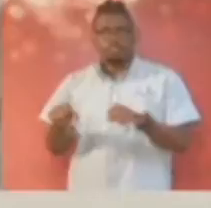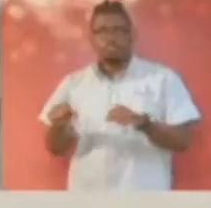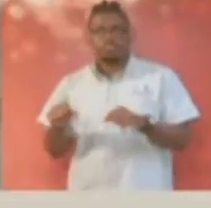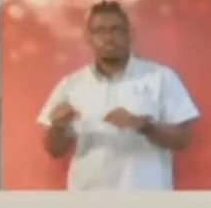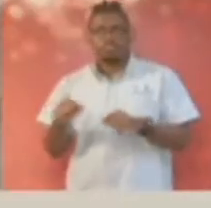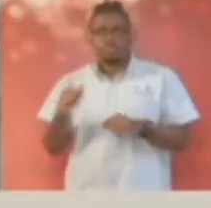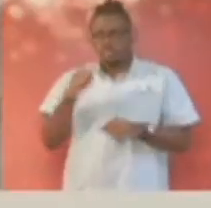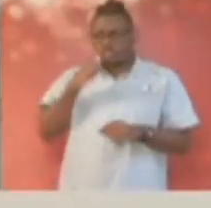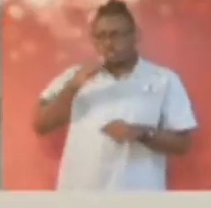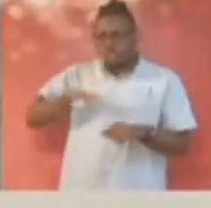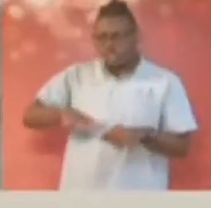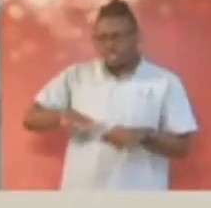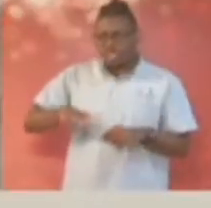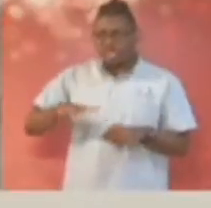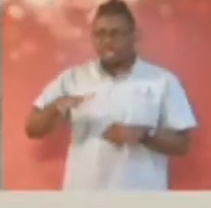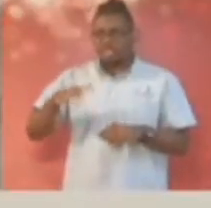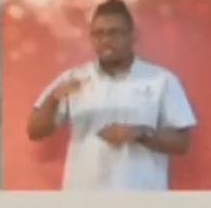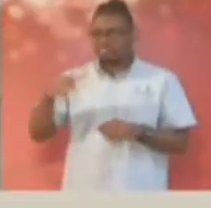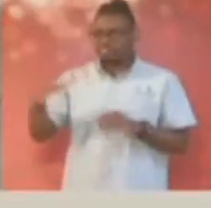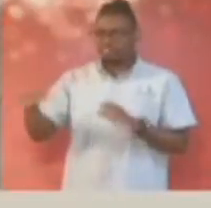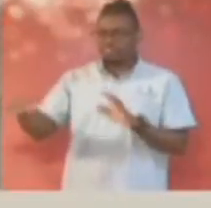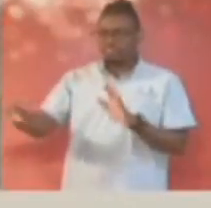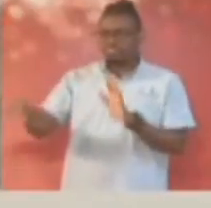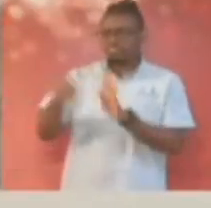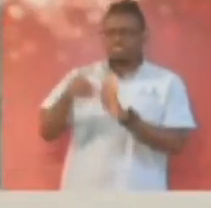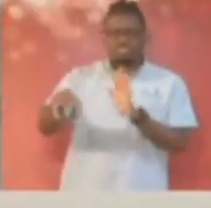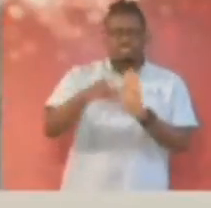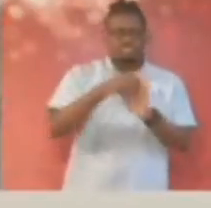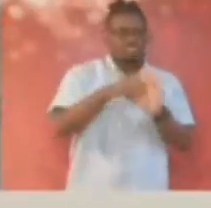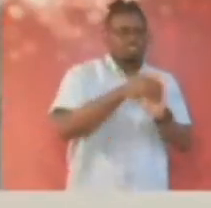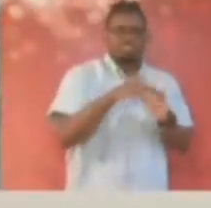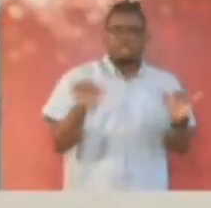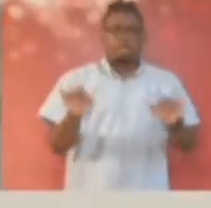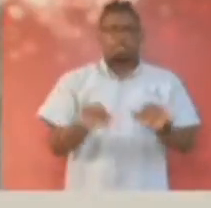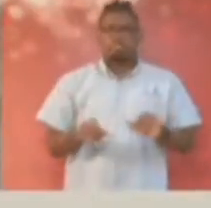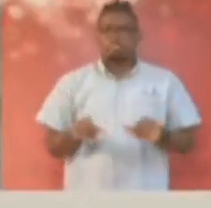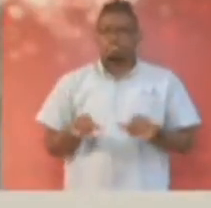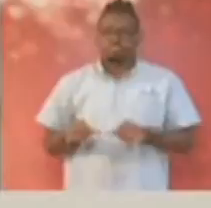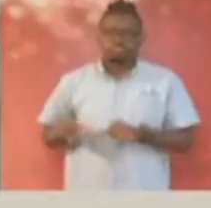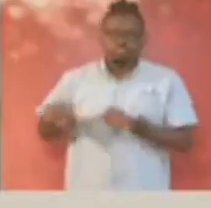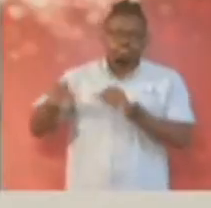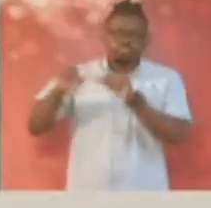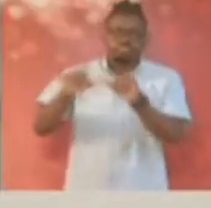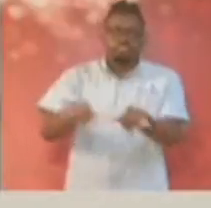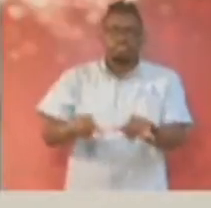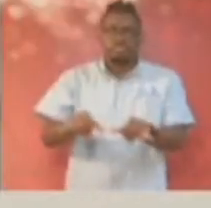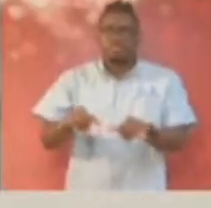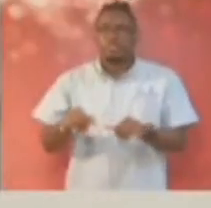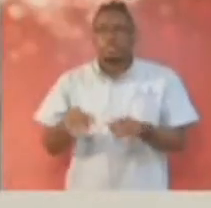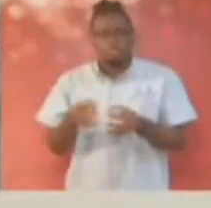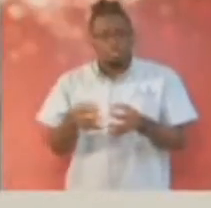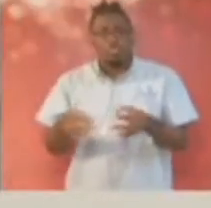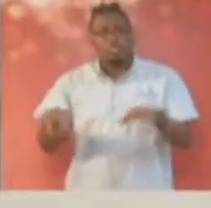So diabetes, also overweight and obesity, is a serious risk factor, very, very important risk factor,